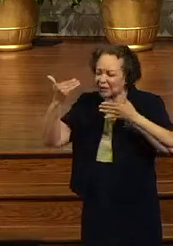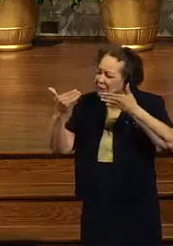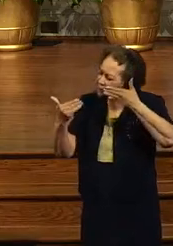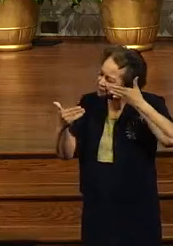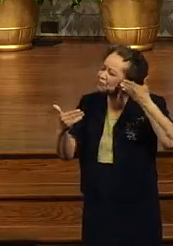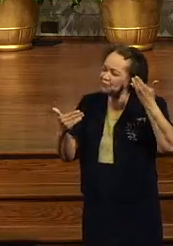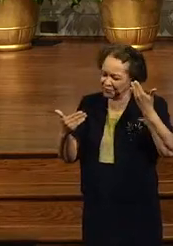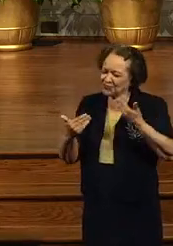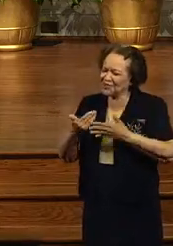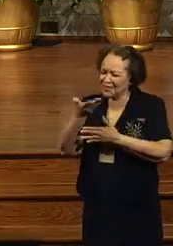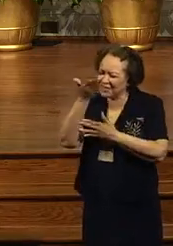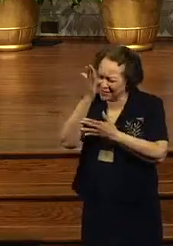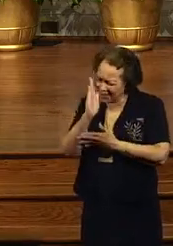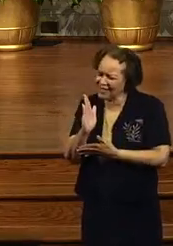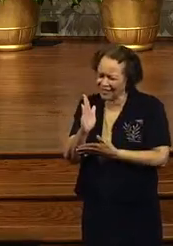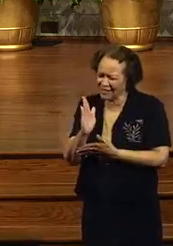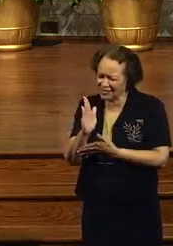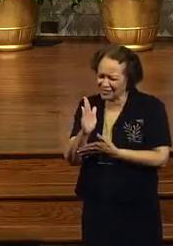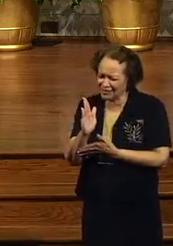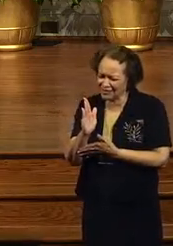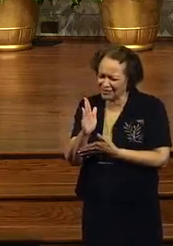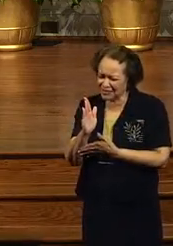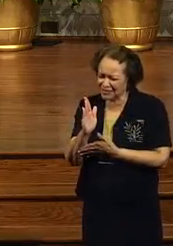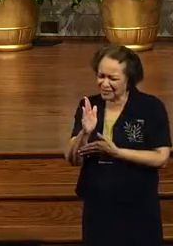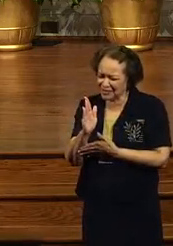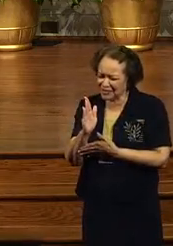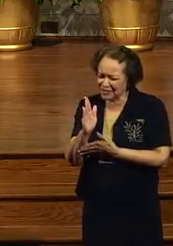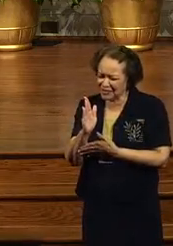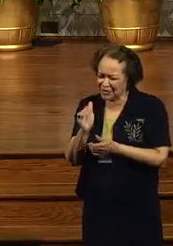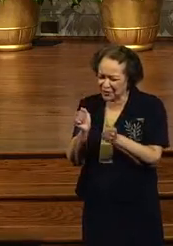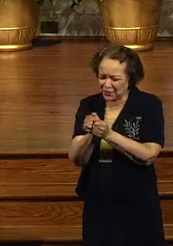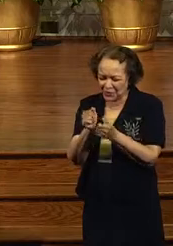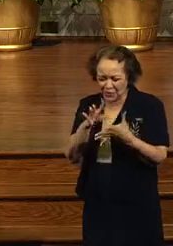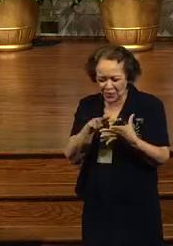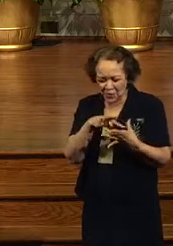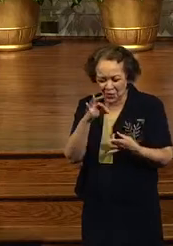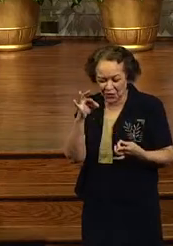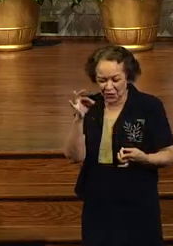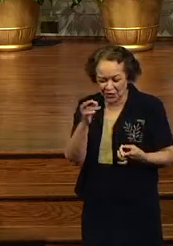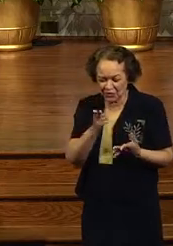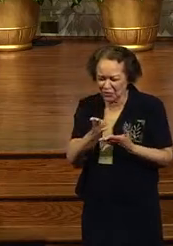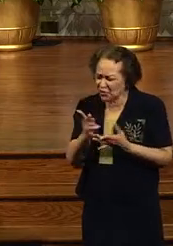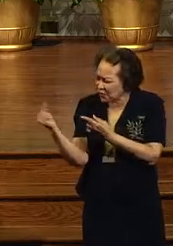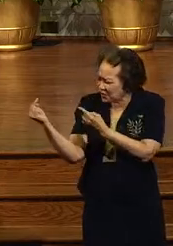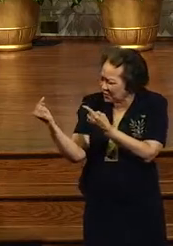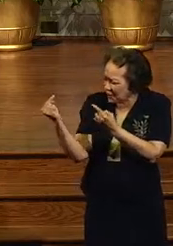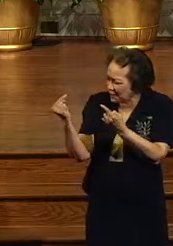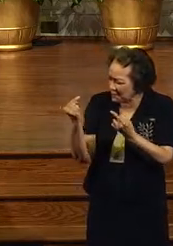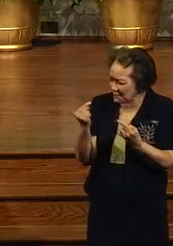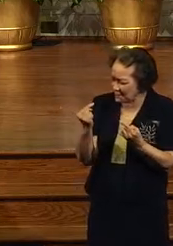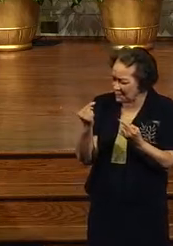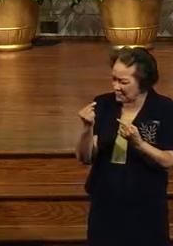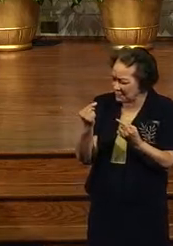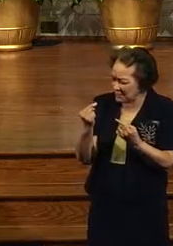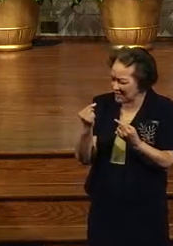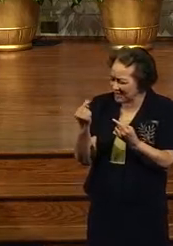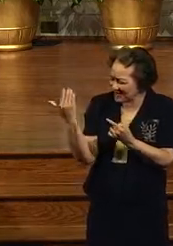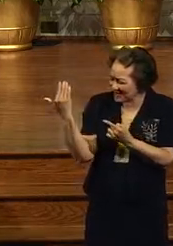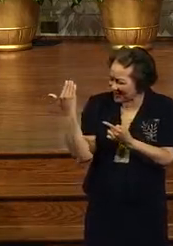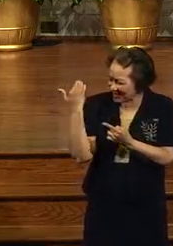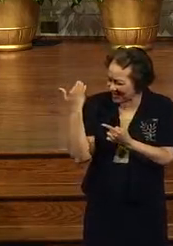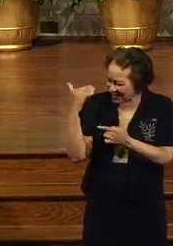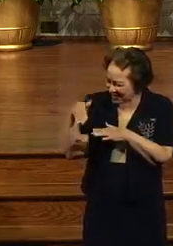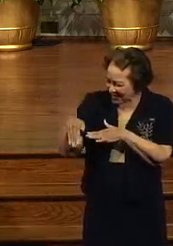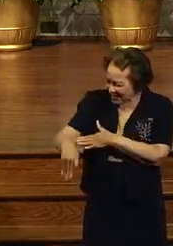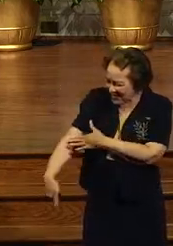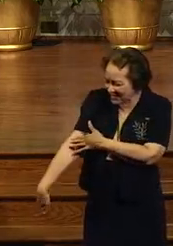God we serve. You see, the Holy Spirit will comfort you in the midnight hour. When there is no one